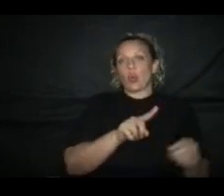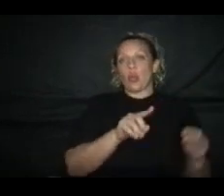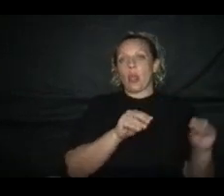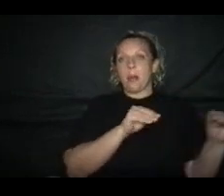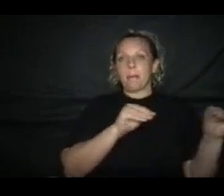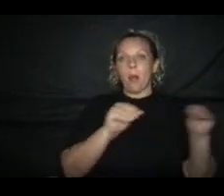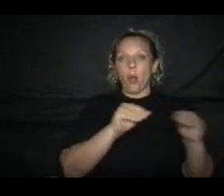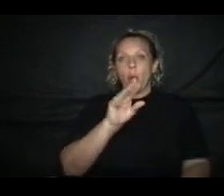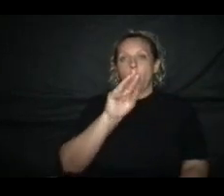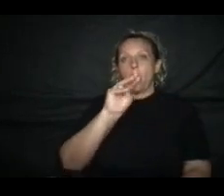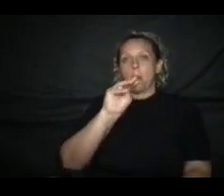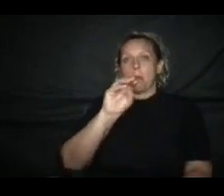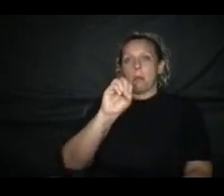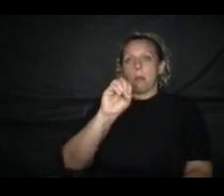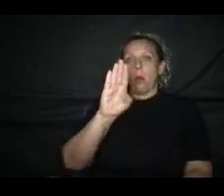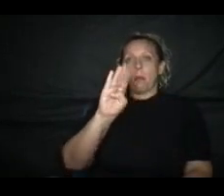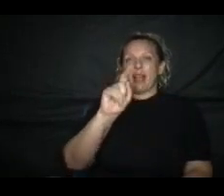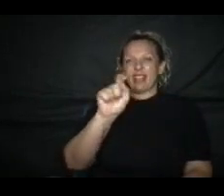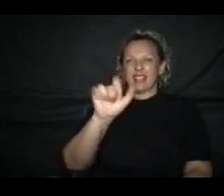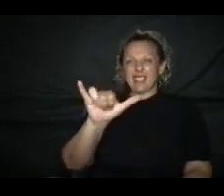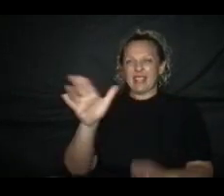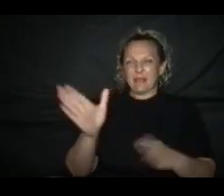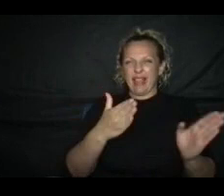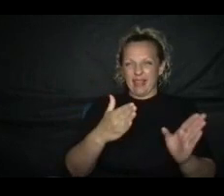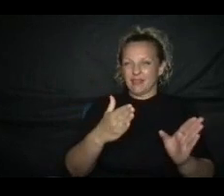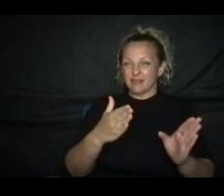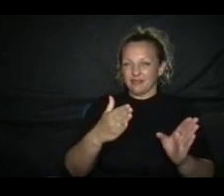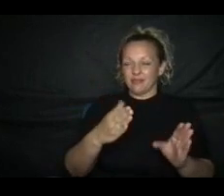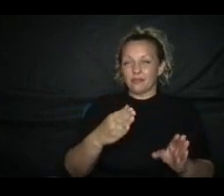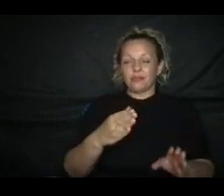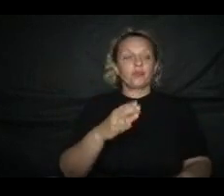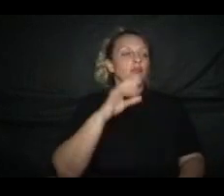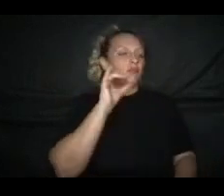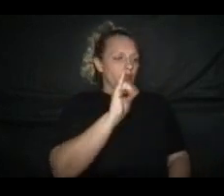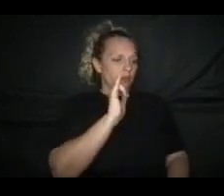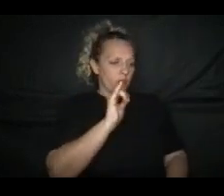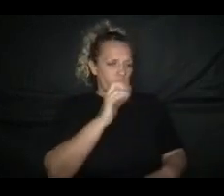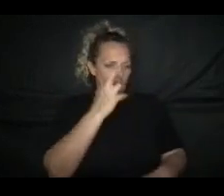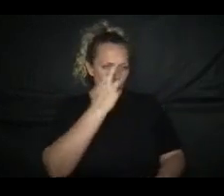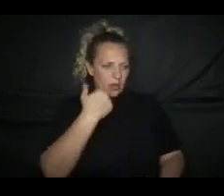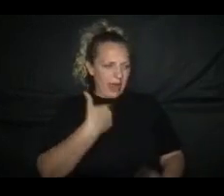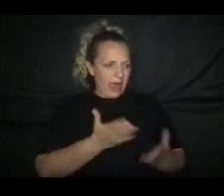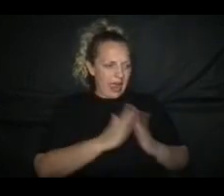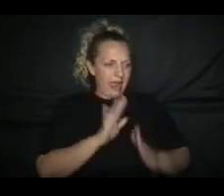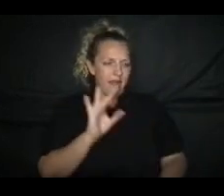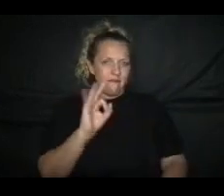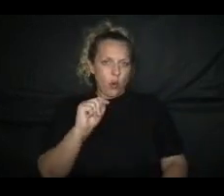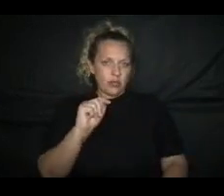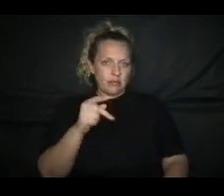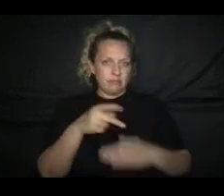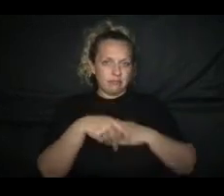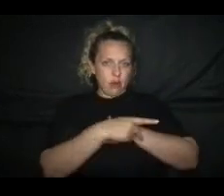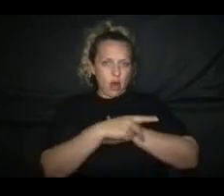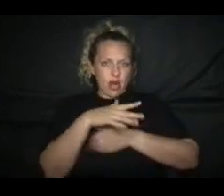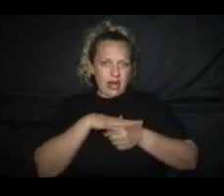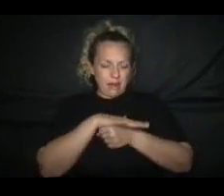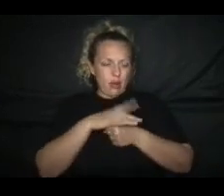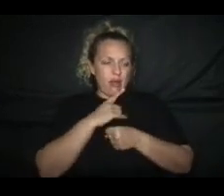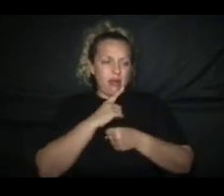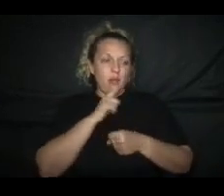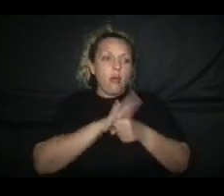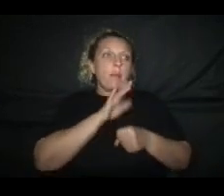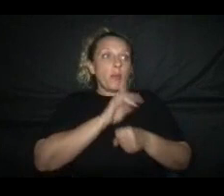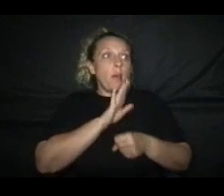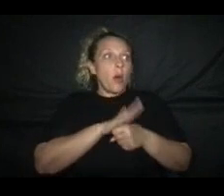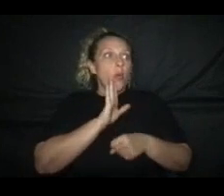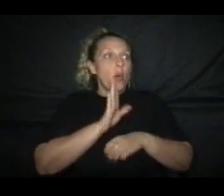Okay. The reason I ask is the Forest Park neighborhood has been promised many years an improvement to